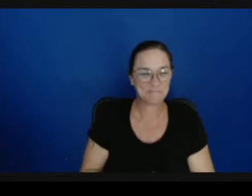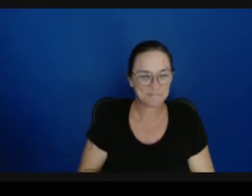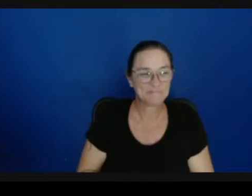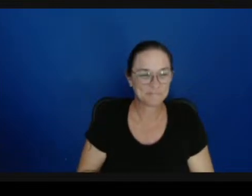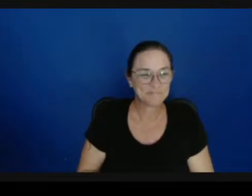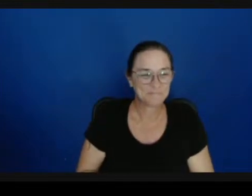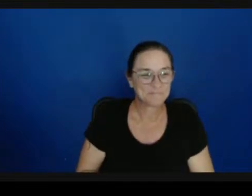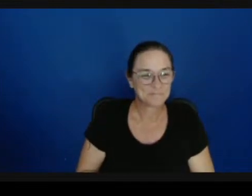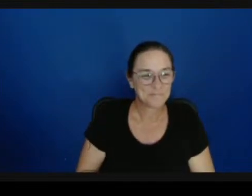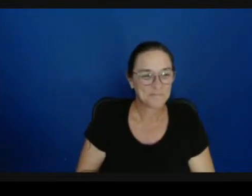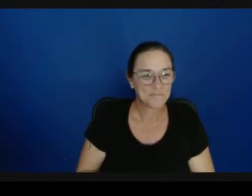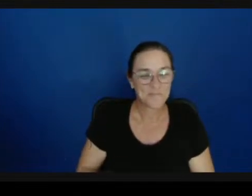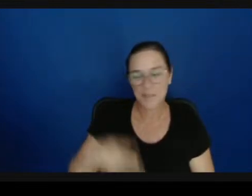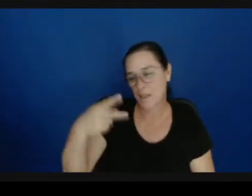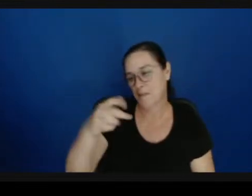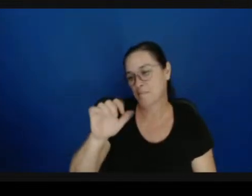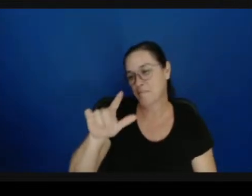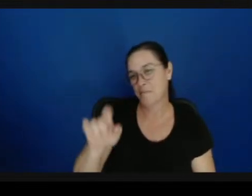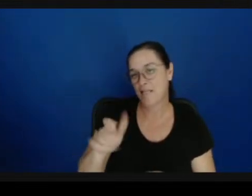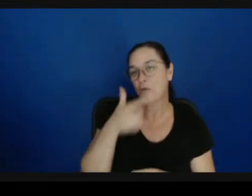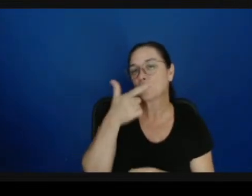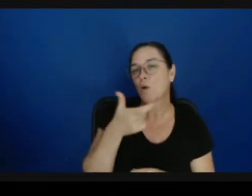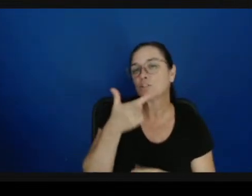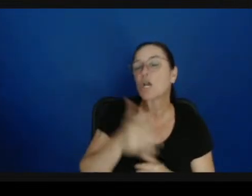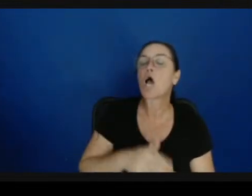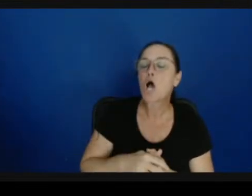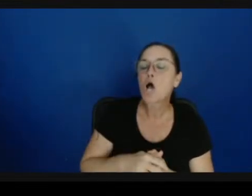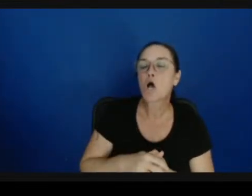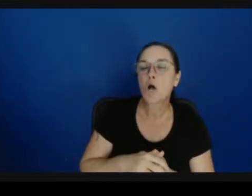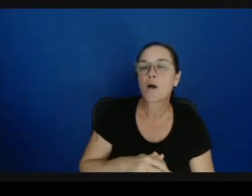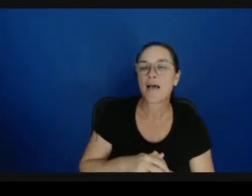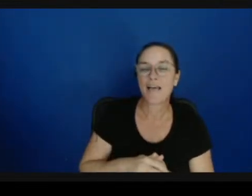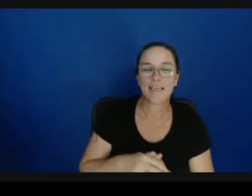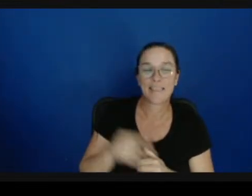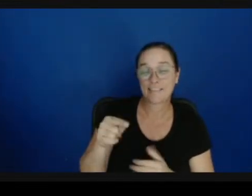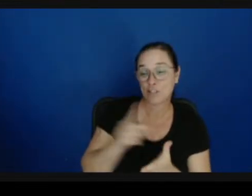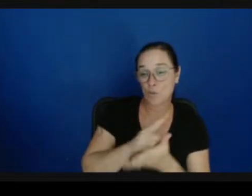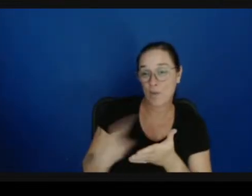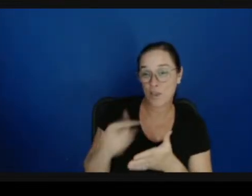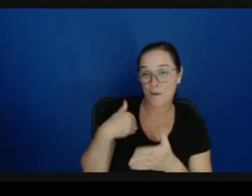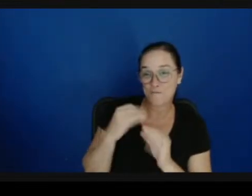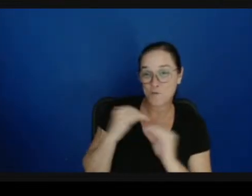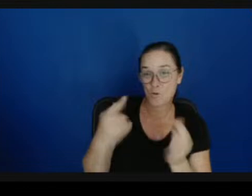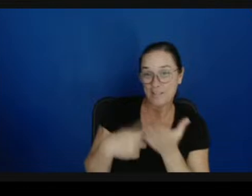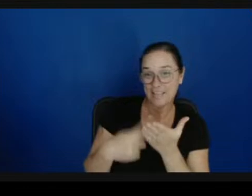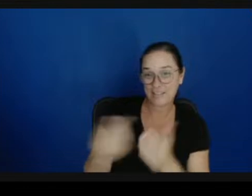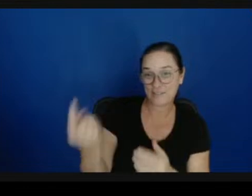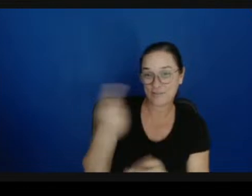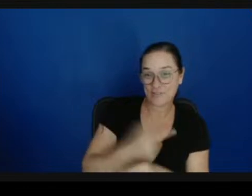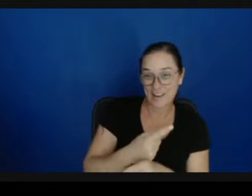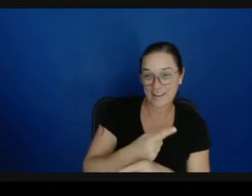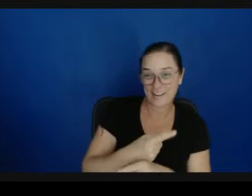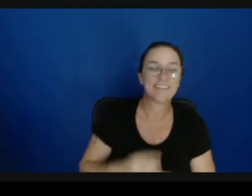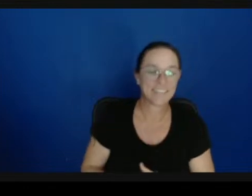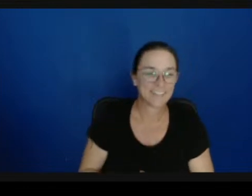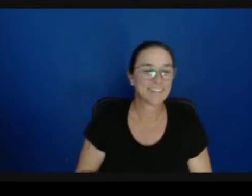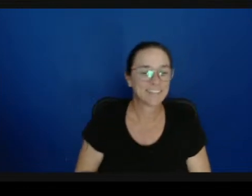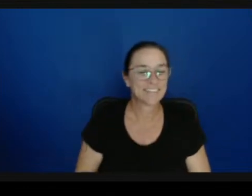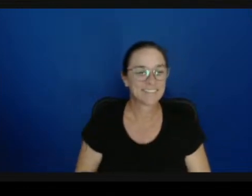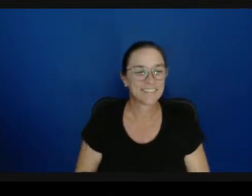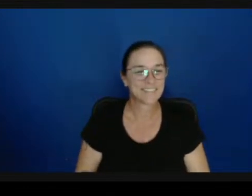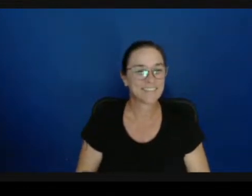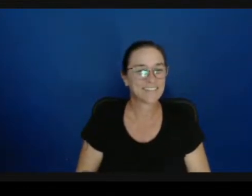Yeah, Kilauea was watching, and she's like, okay, this is the week you're free, right? Yeah, right. Except we weren't. Yeah, we weren't really that